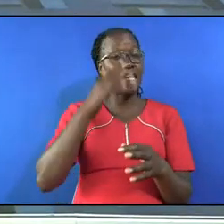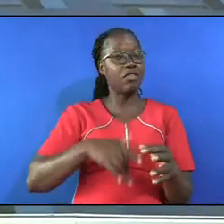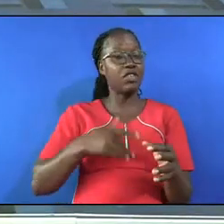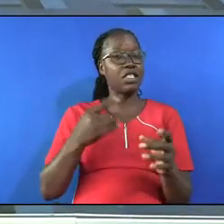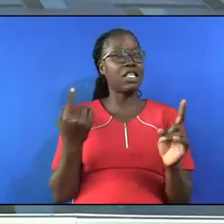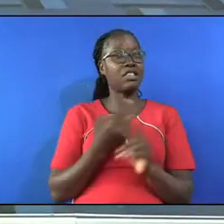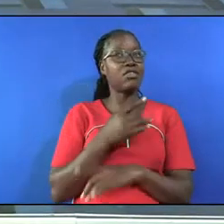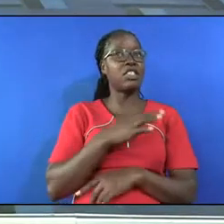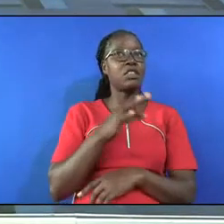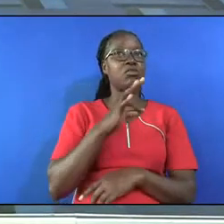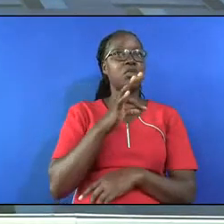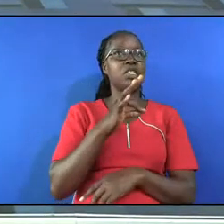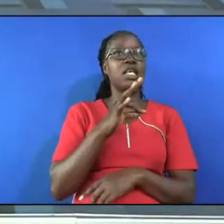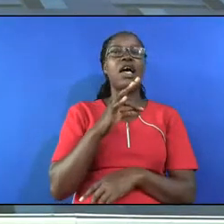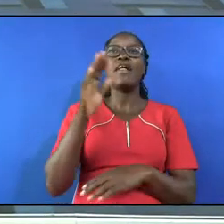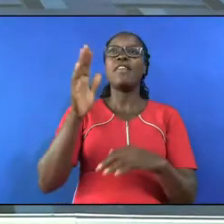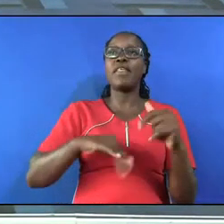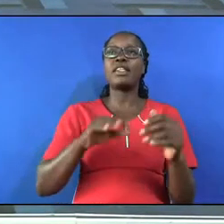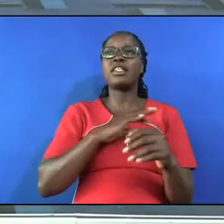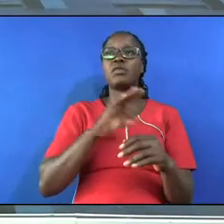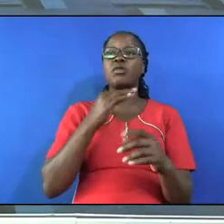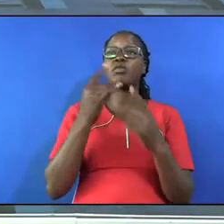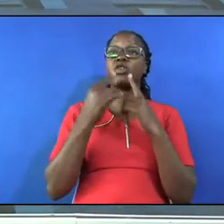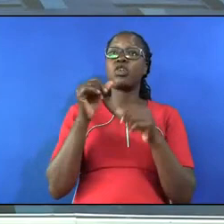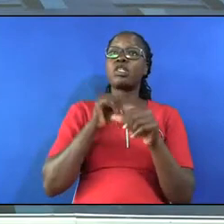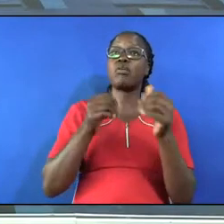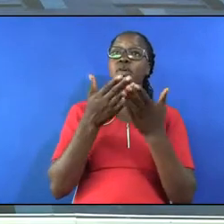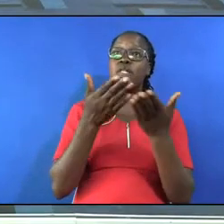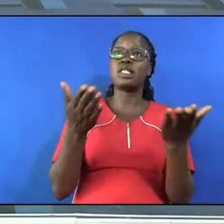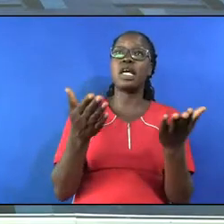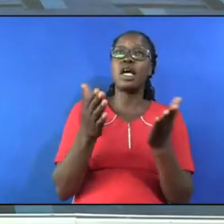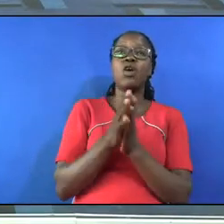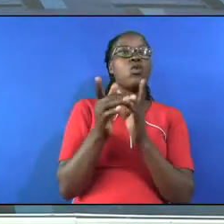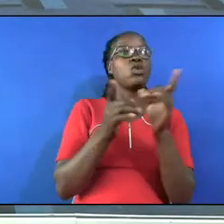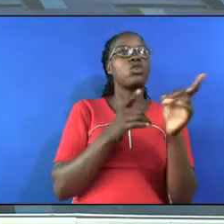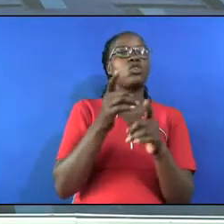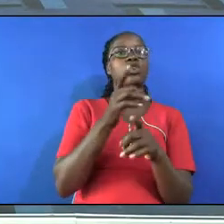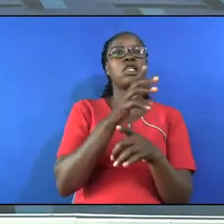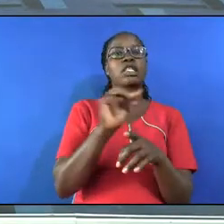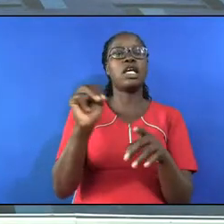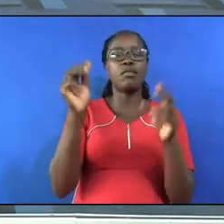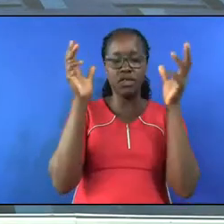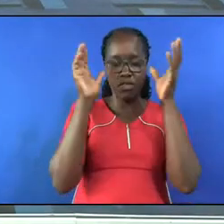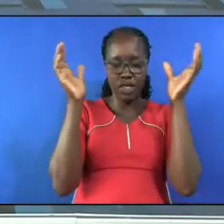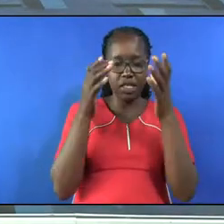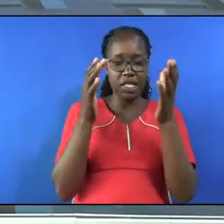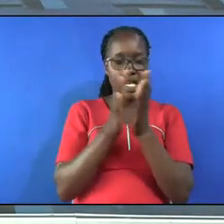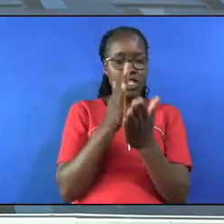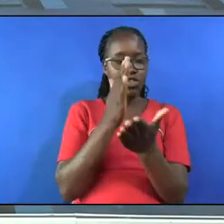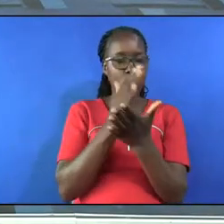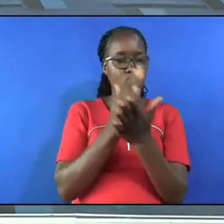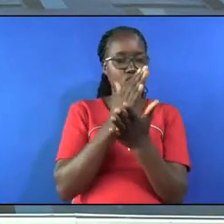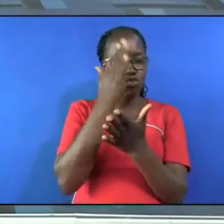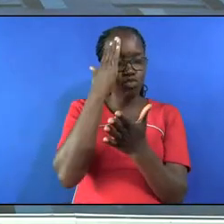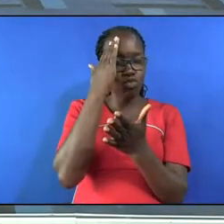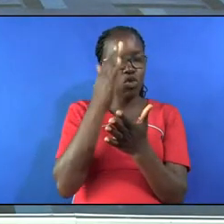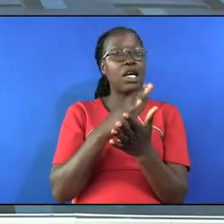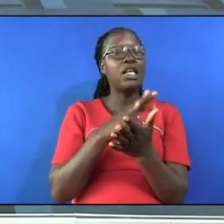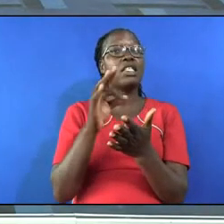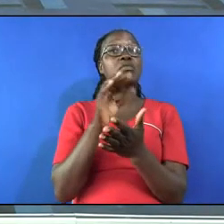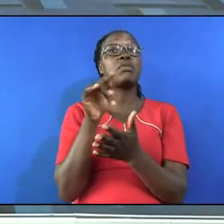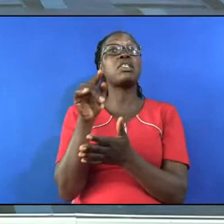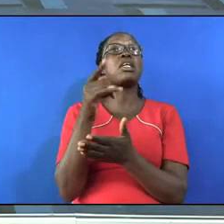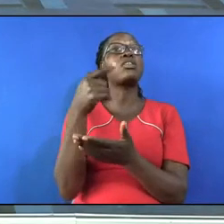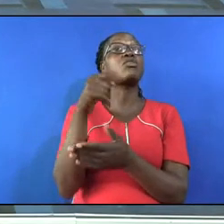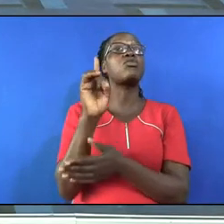different spirit, other than the spirit that is being talked about here, was controlling them. And we definitely know what that spirit is,